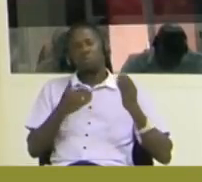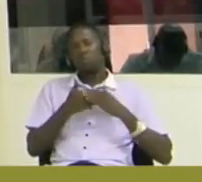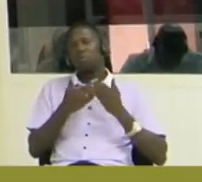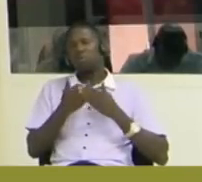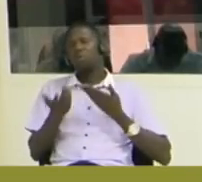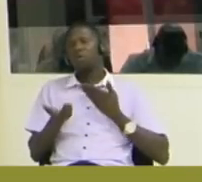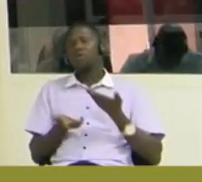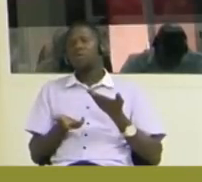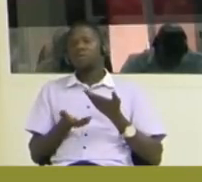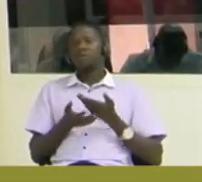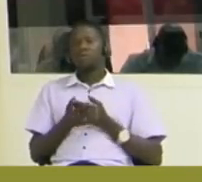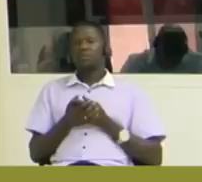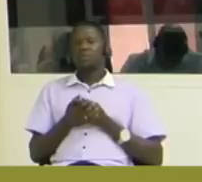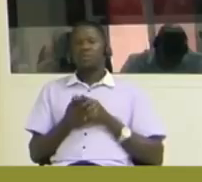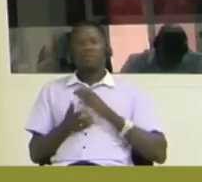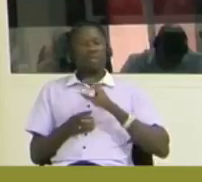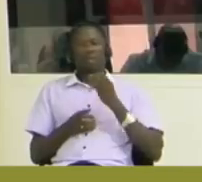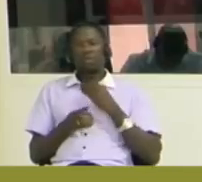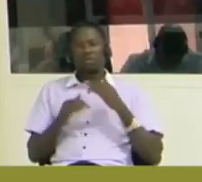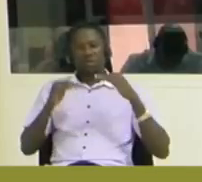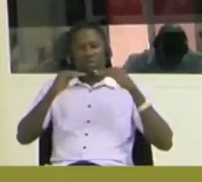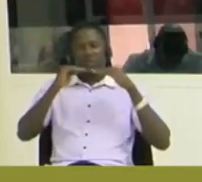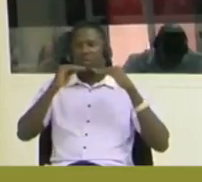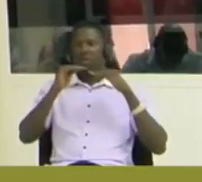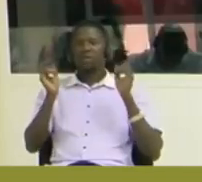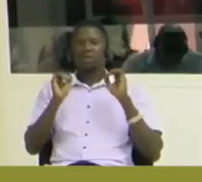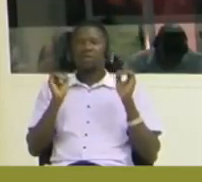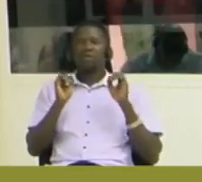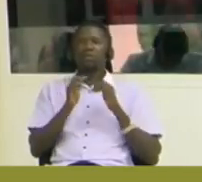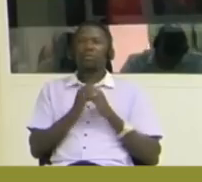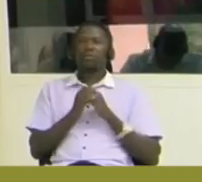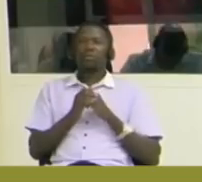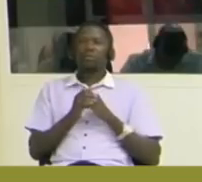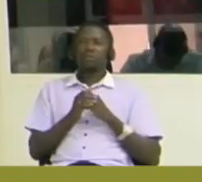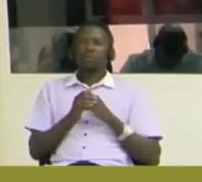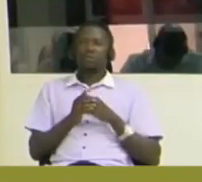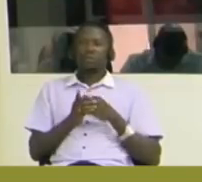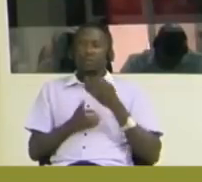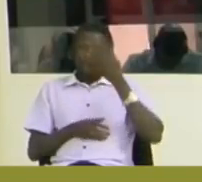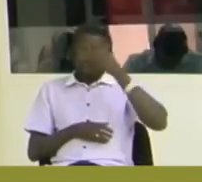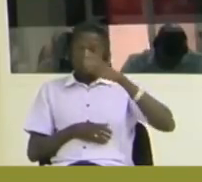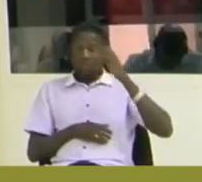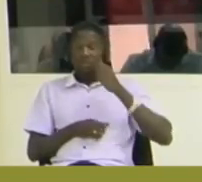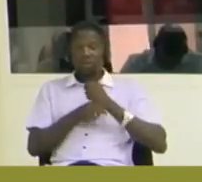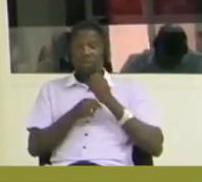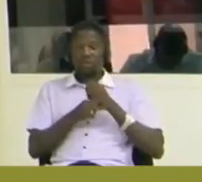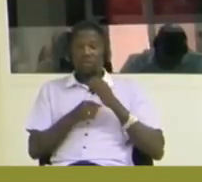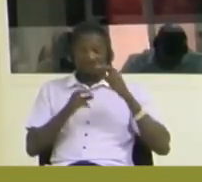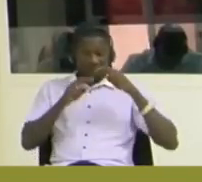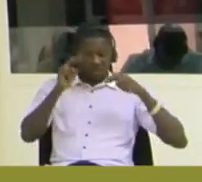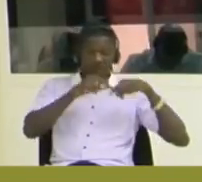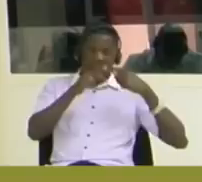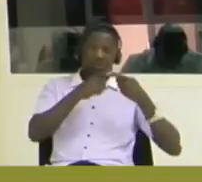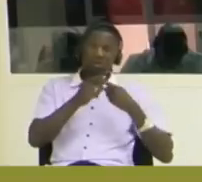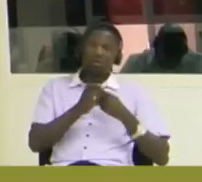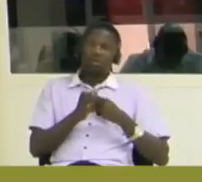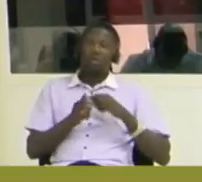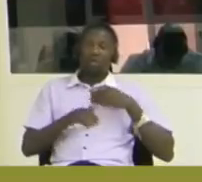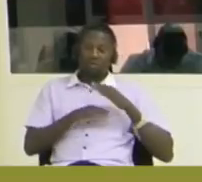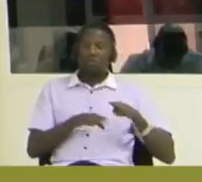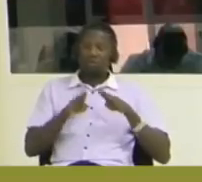And it cannot be equated. The commission would make its findings on that, so I will move on. But not